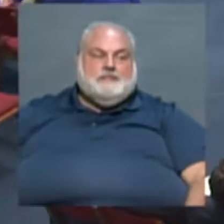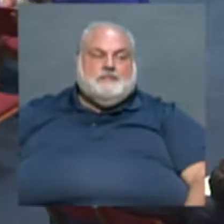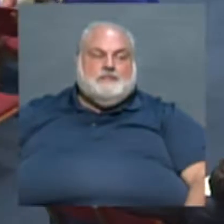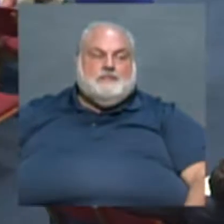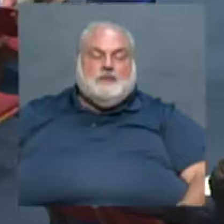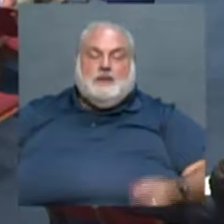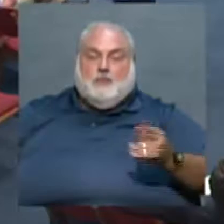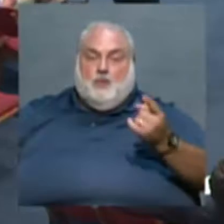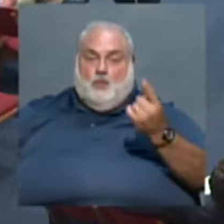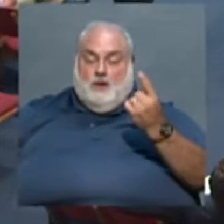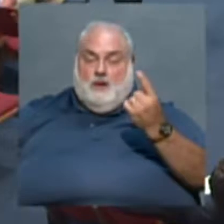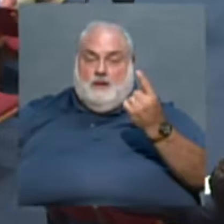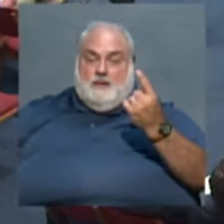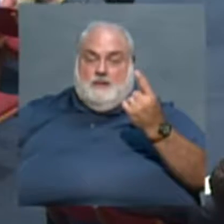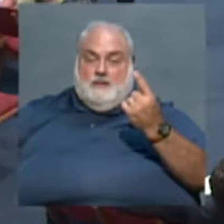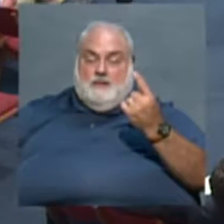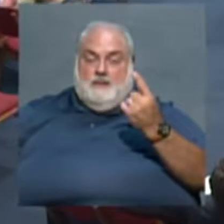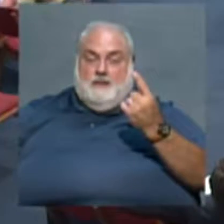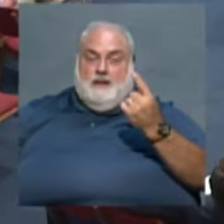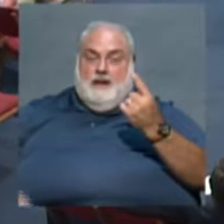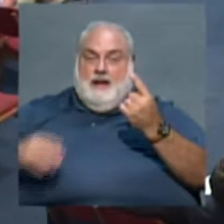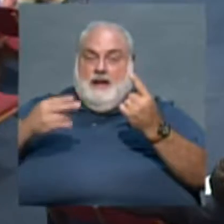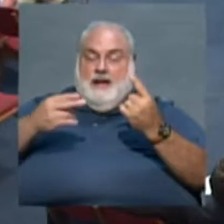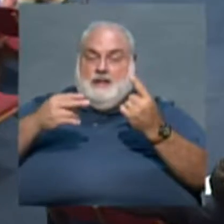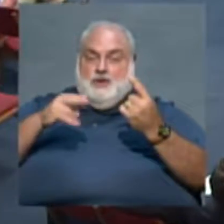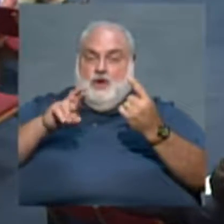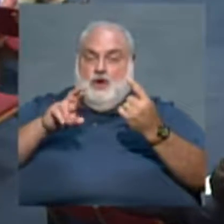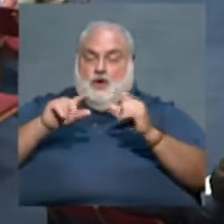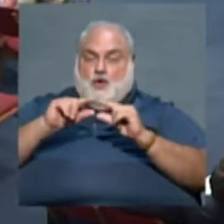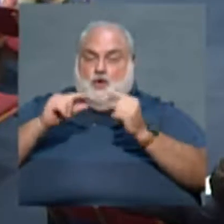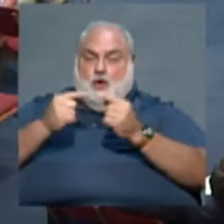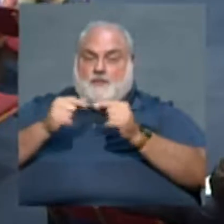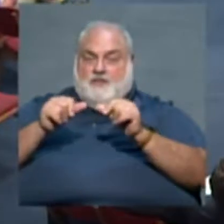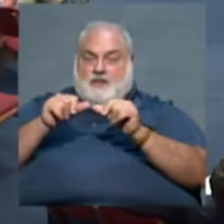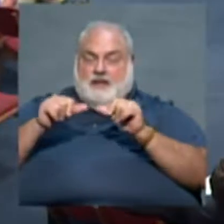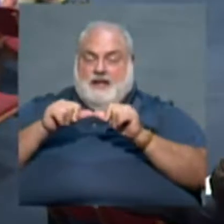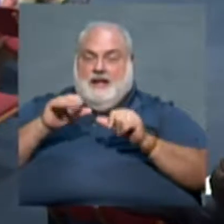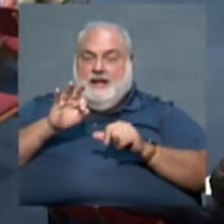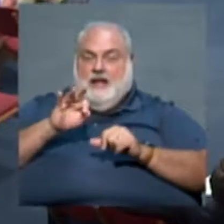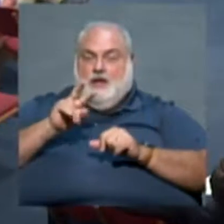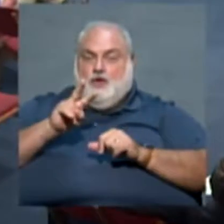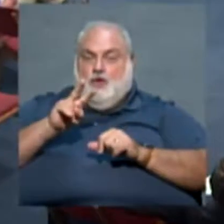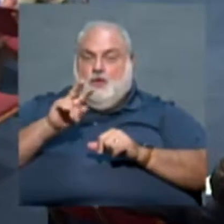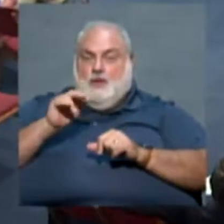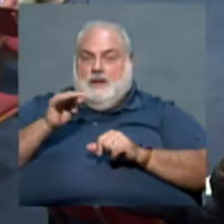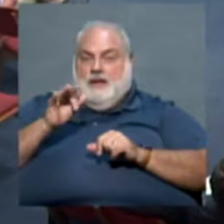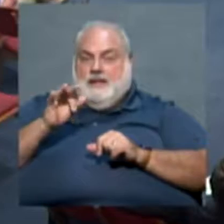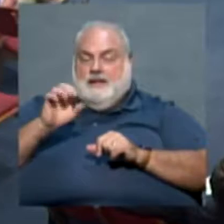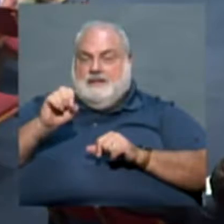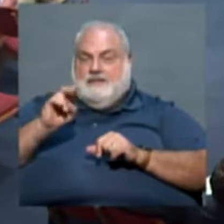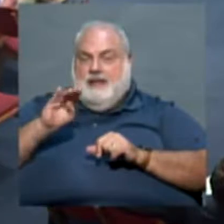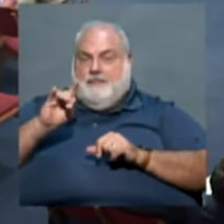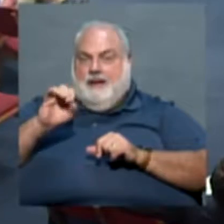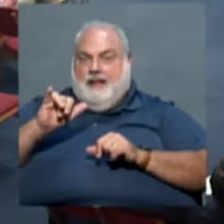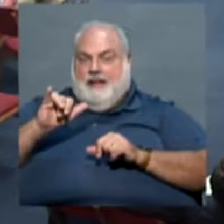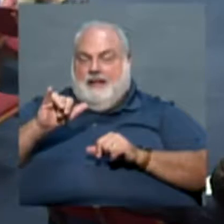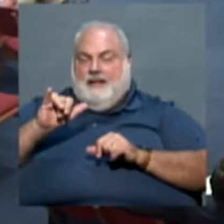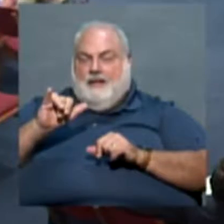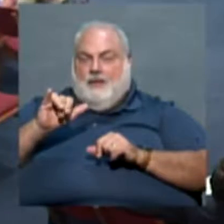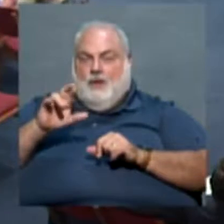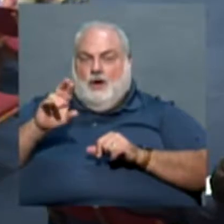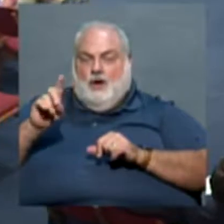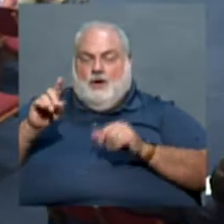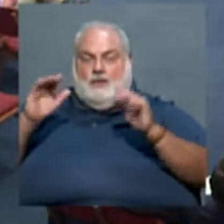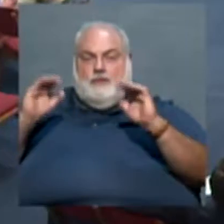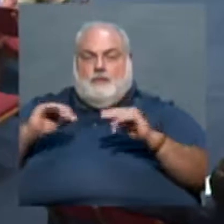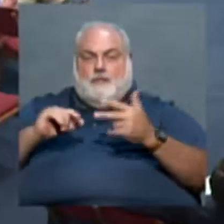Item number 1, the HRA Group Care Facility, 9219 Sibley Hole Road. Number 3, rezoning